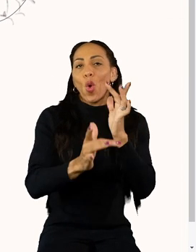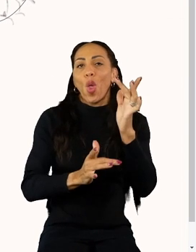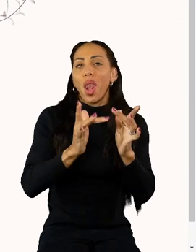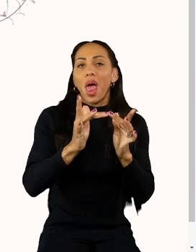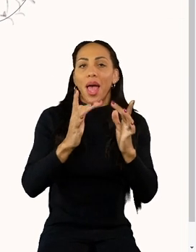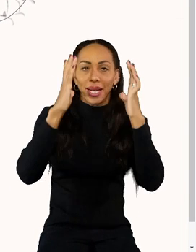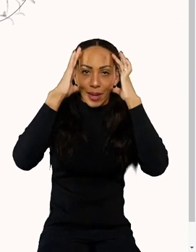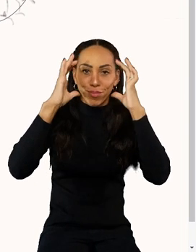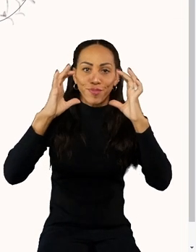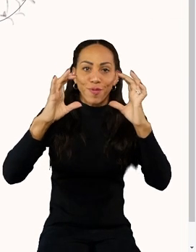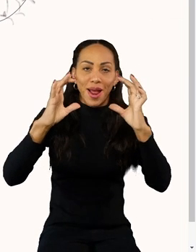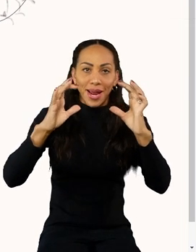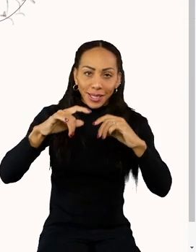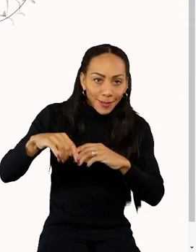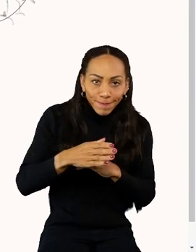collective online brain.